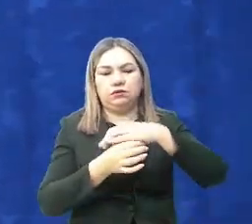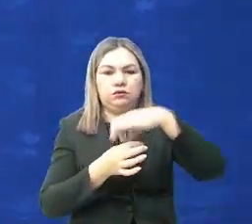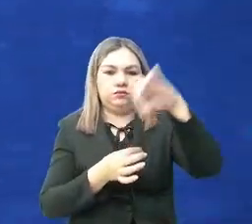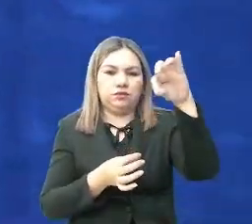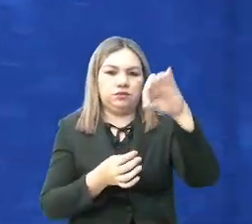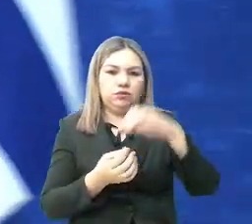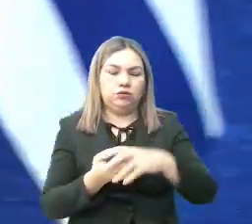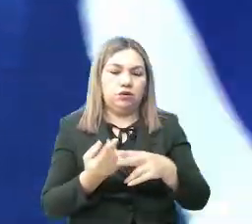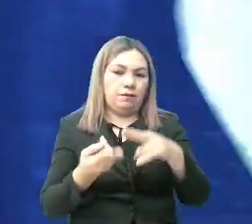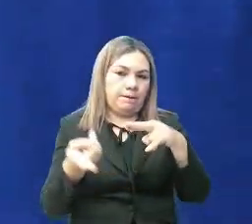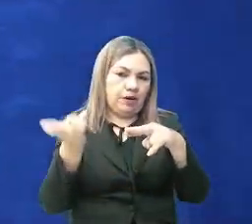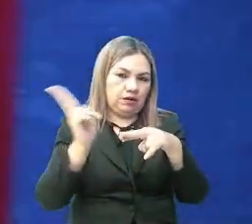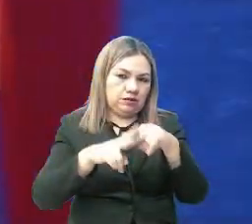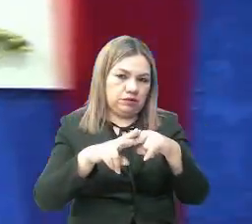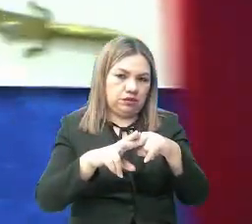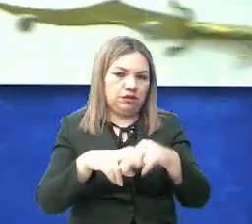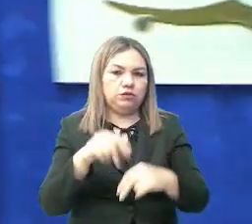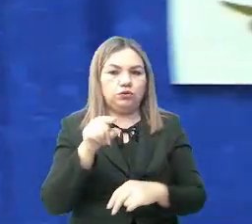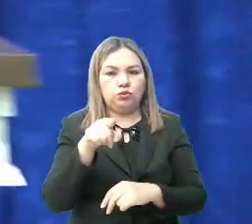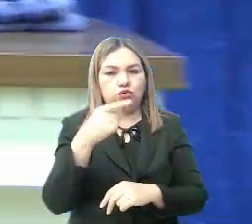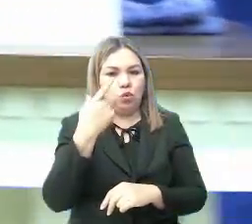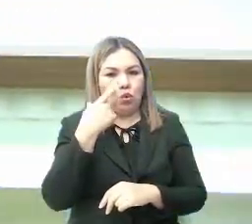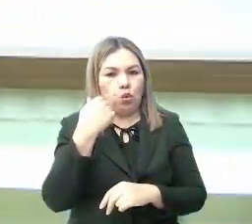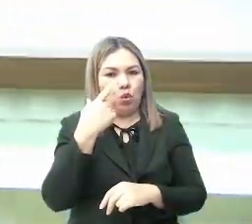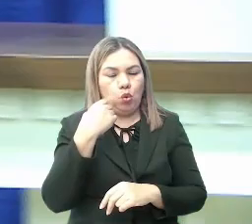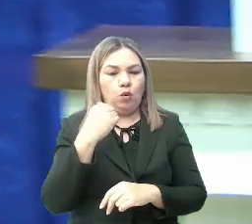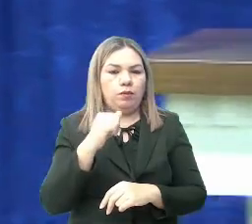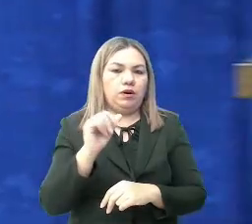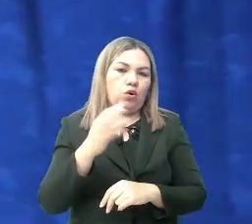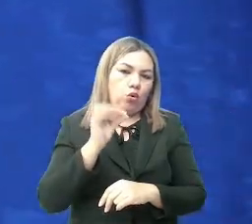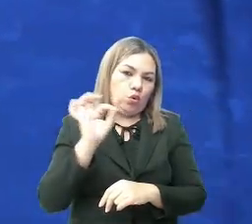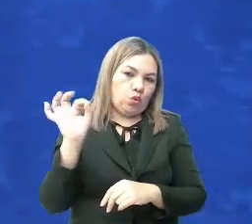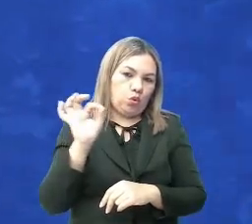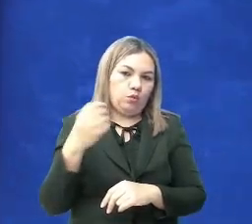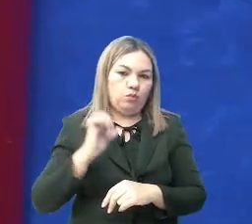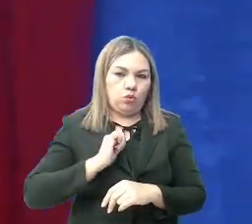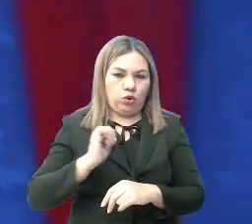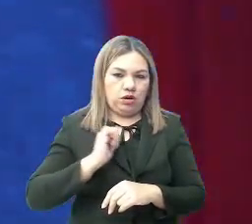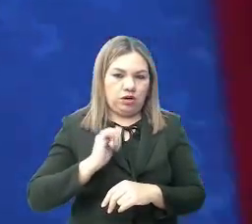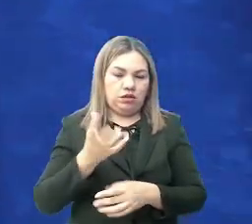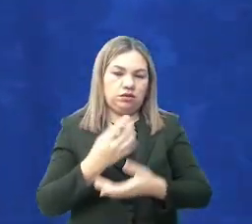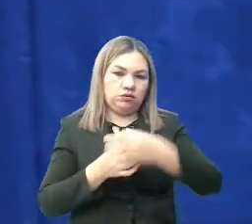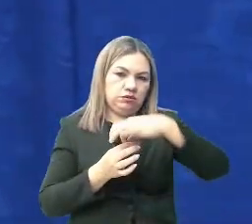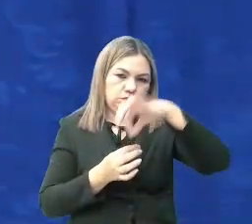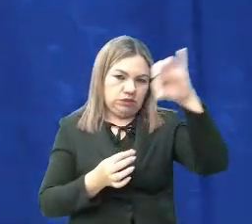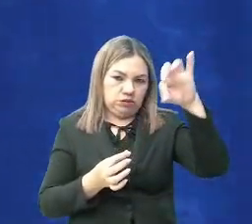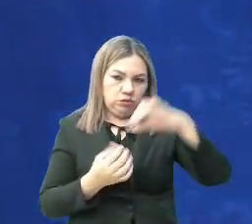fact? To kill your spiritual woman or men.